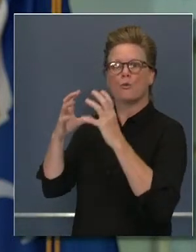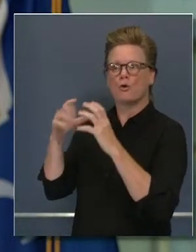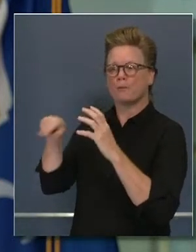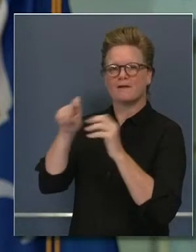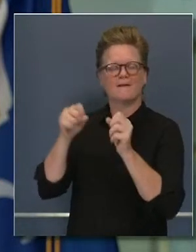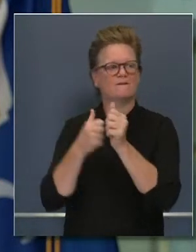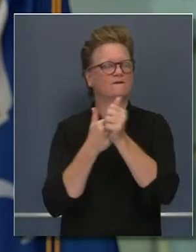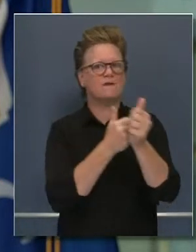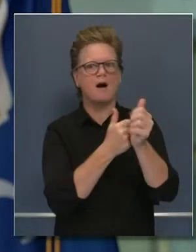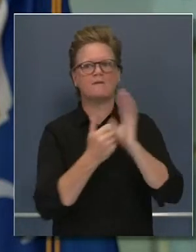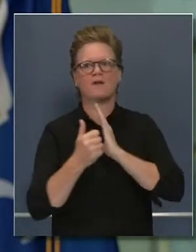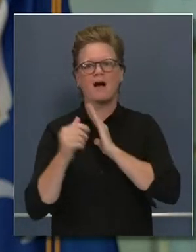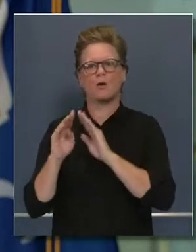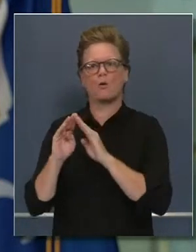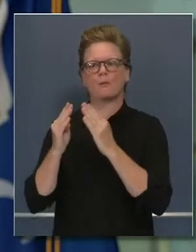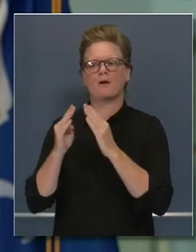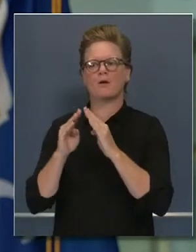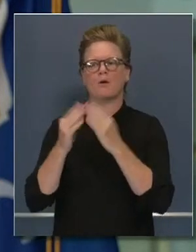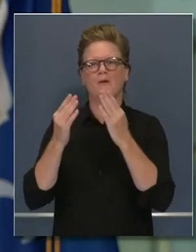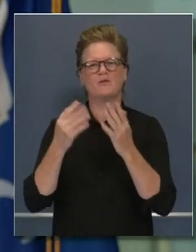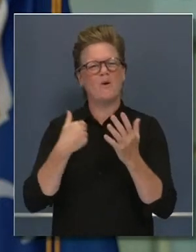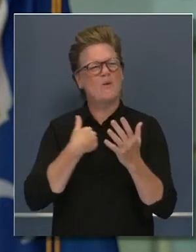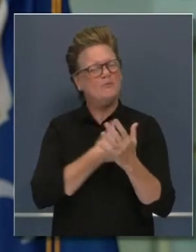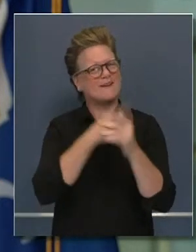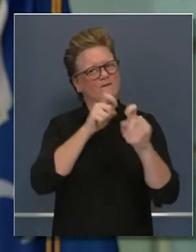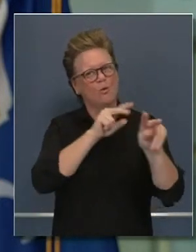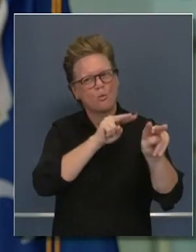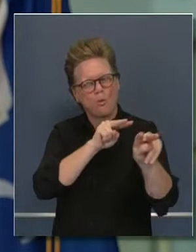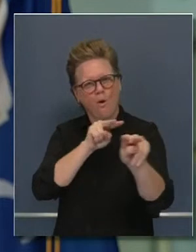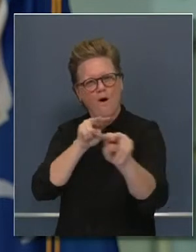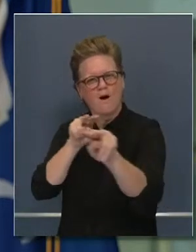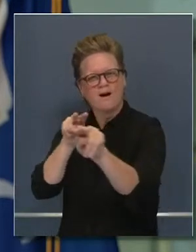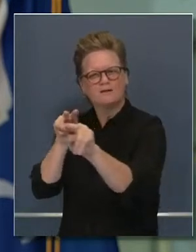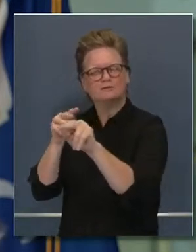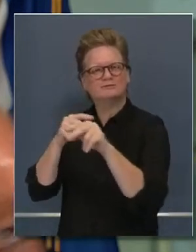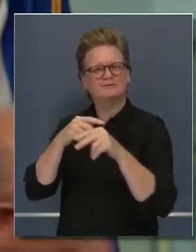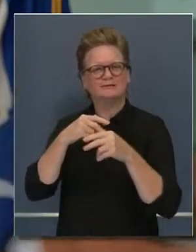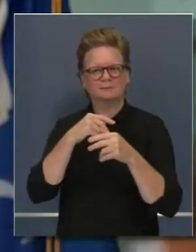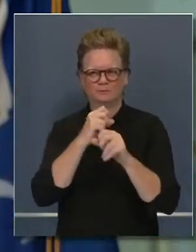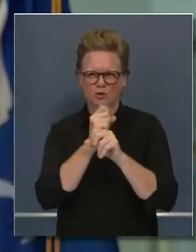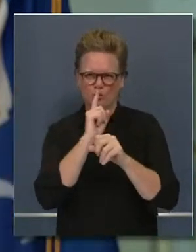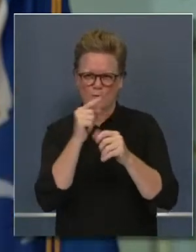the next many weeks to determine the path forward for the state.